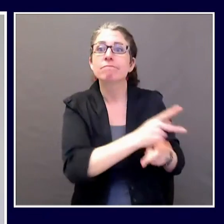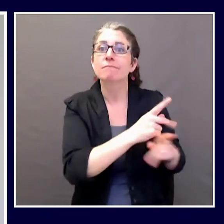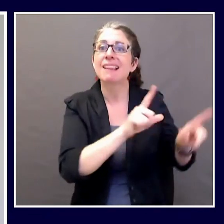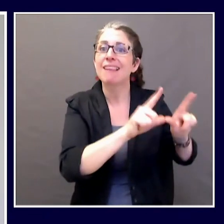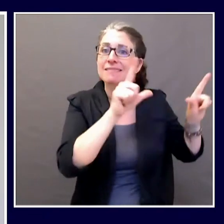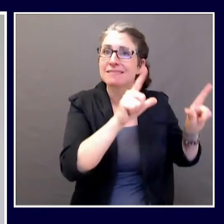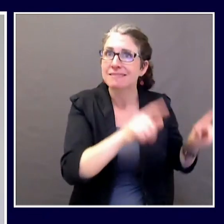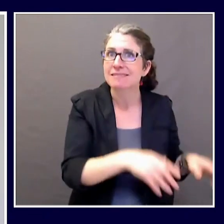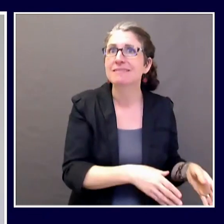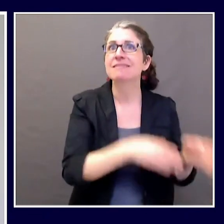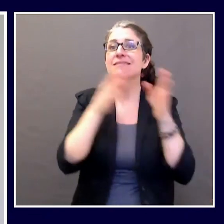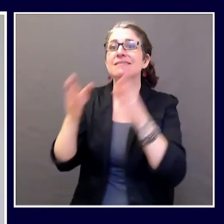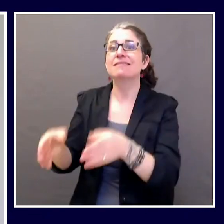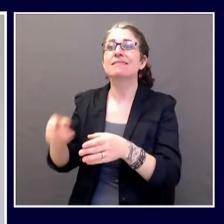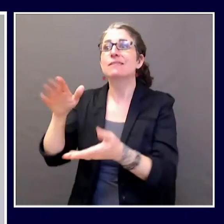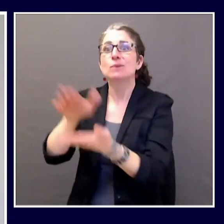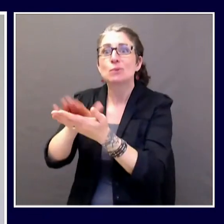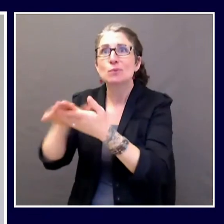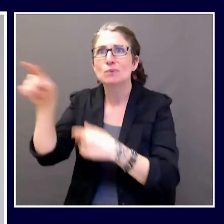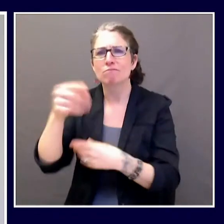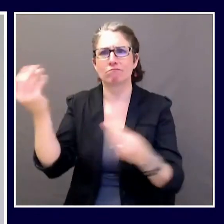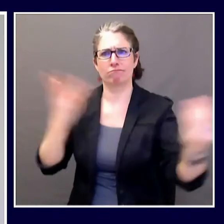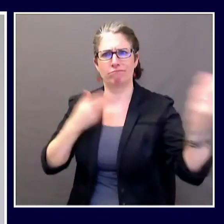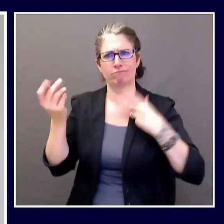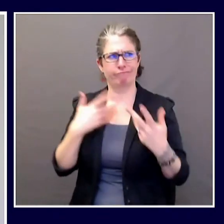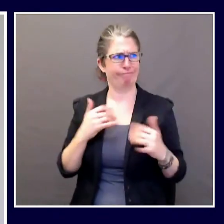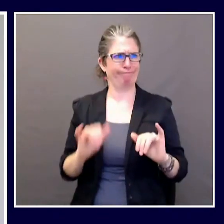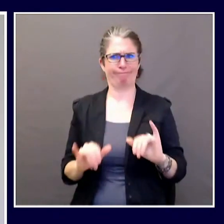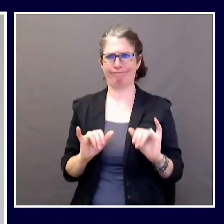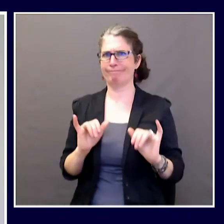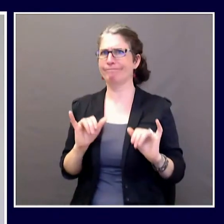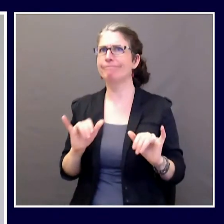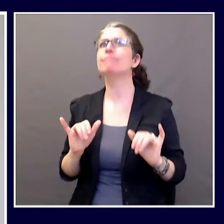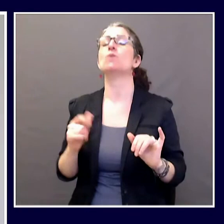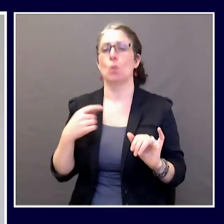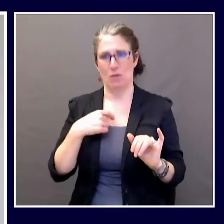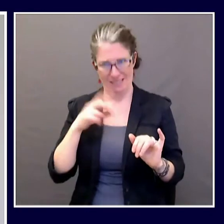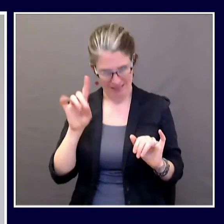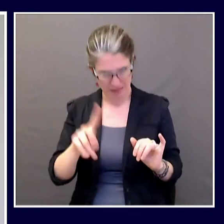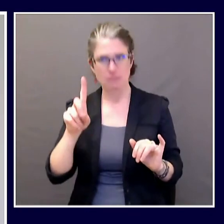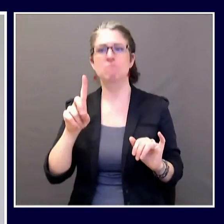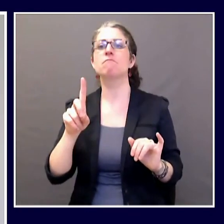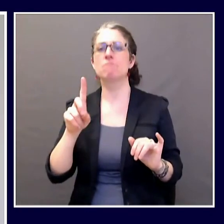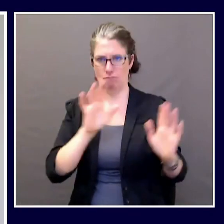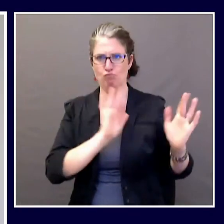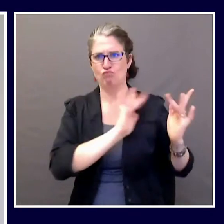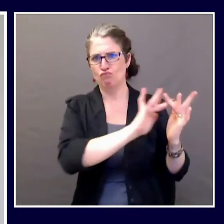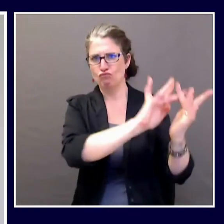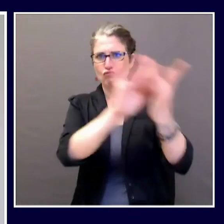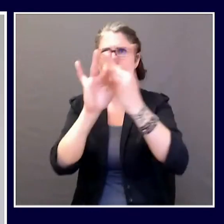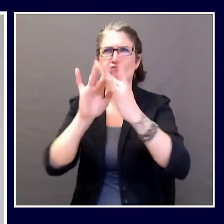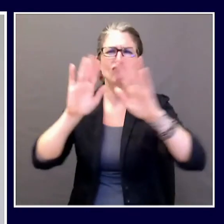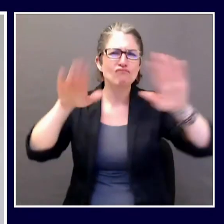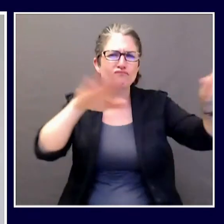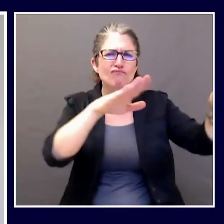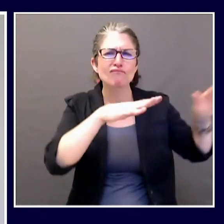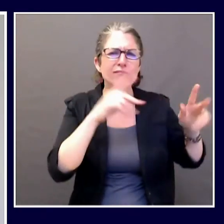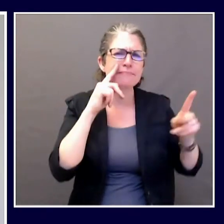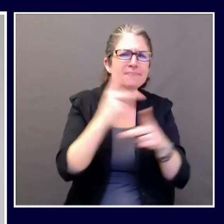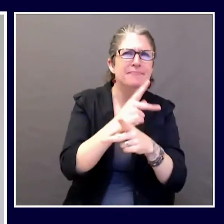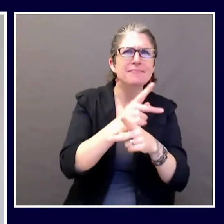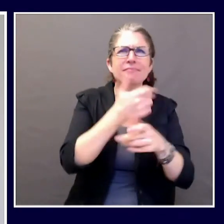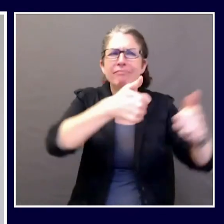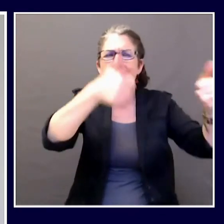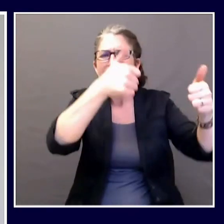any vaccination site in Maine that they are under the directive issued by the U.S. Department of Health and Human Services